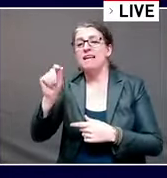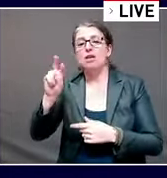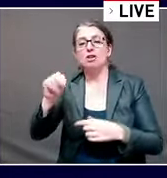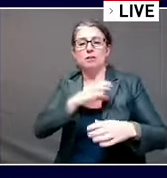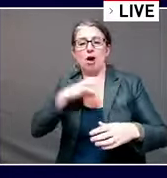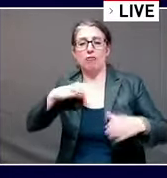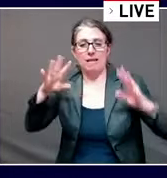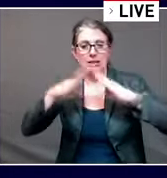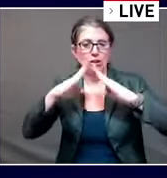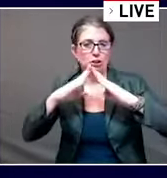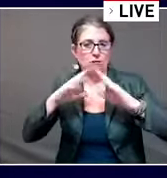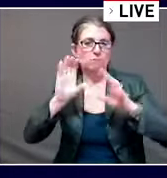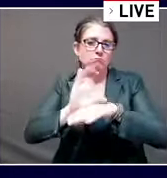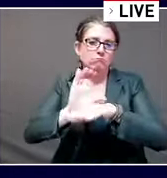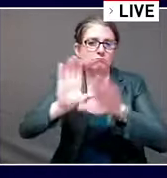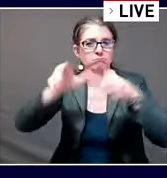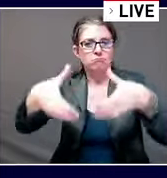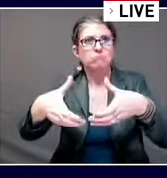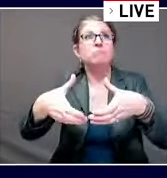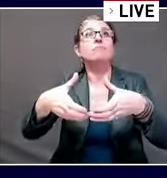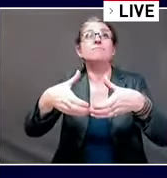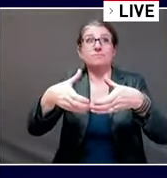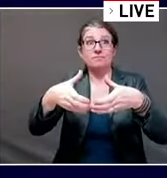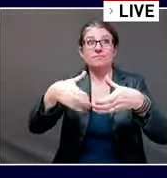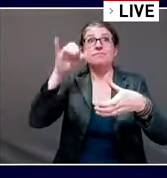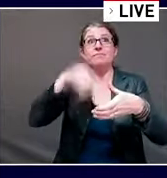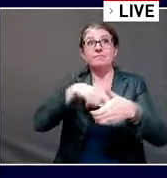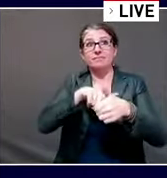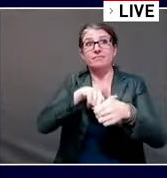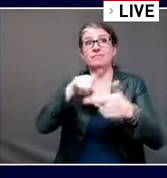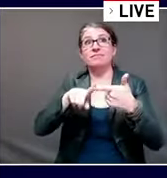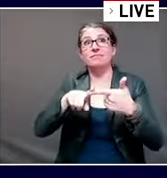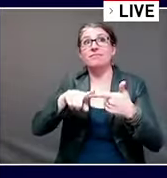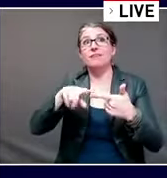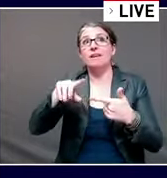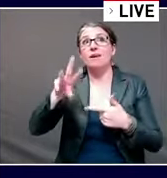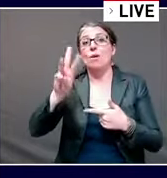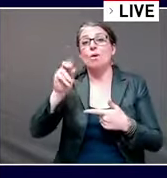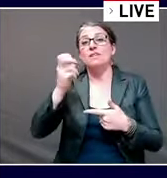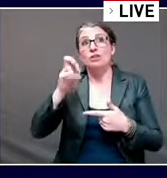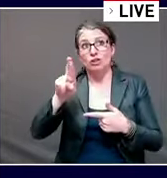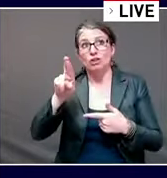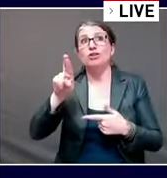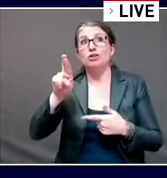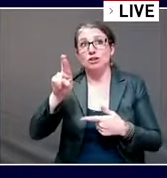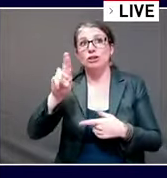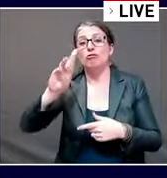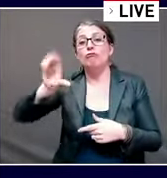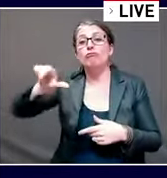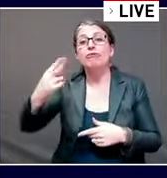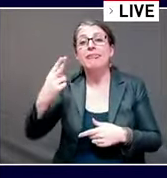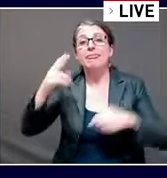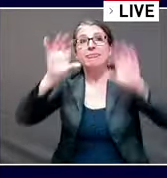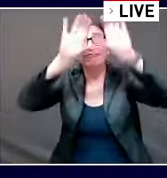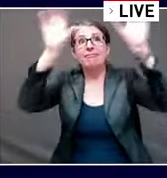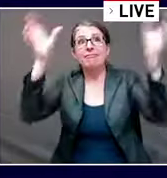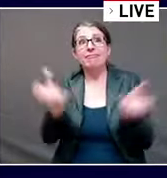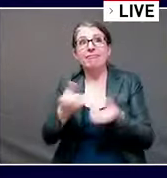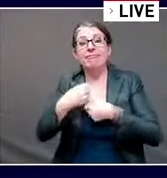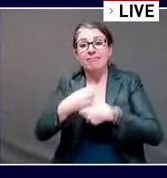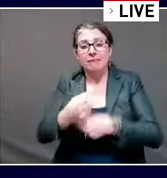Augusta Calumet Social Club, 3 cases. At Clover Health in Auburn, where we are aware of 3 staff